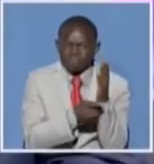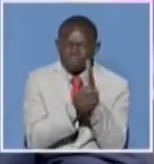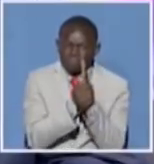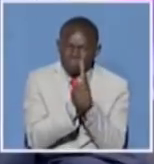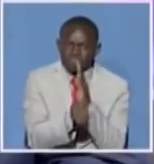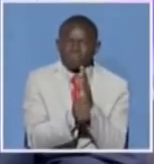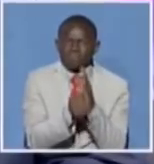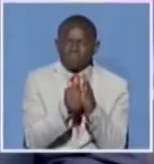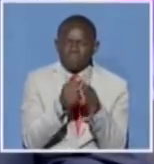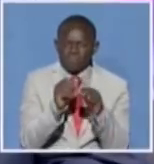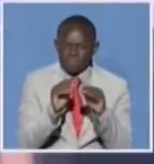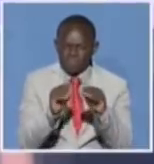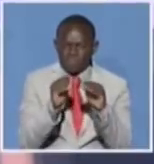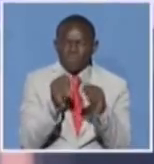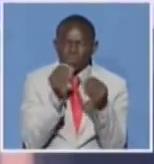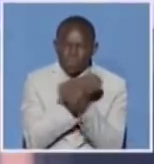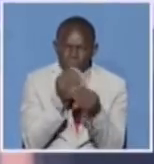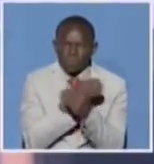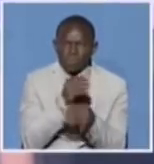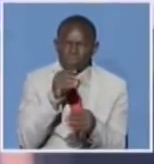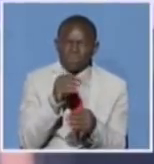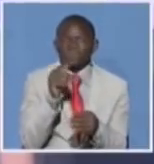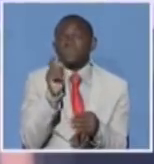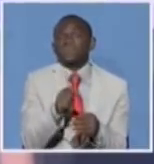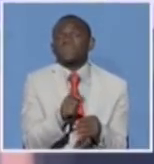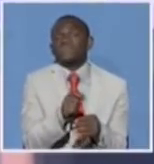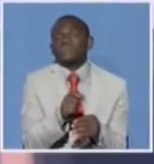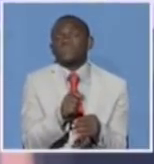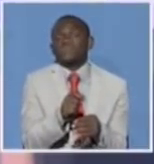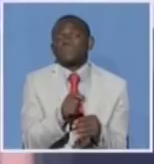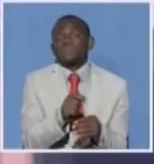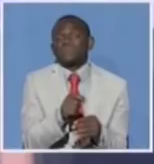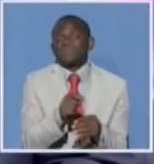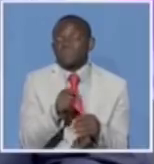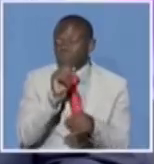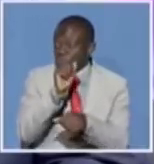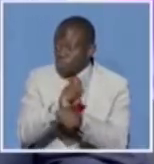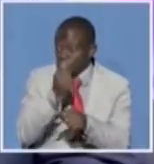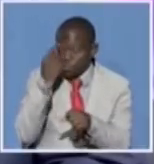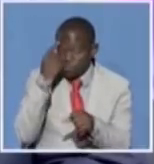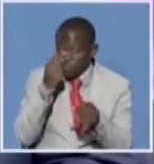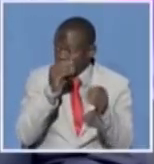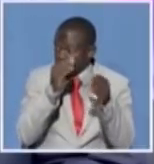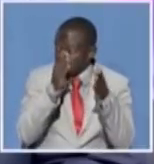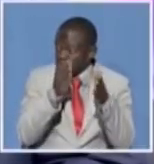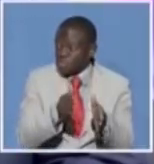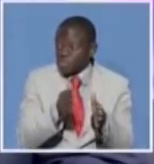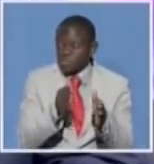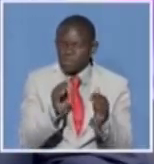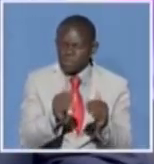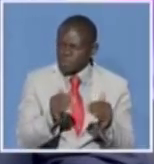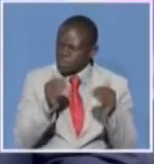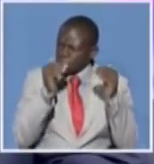you are aware, Grevasio, teaching is a noble profession. And within the community,